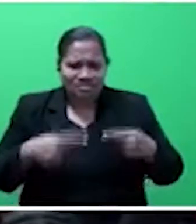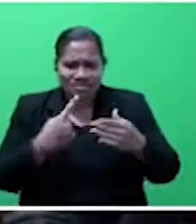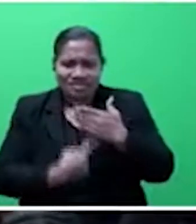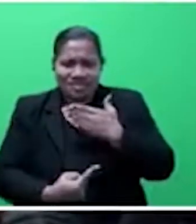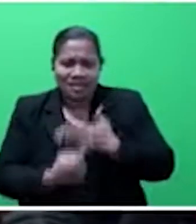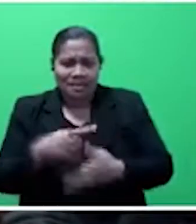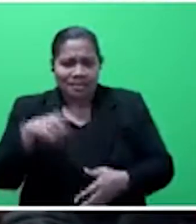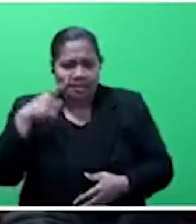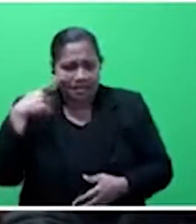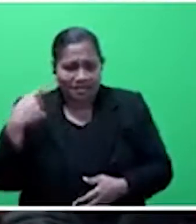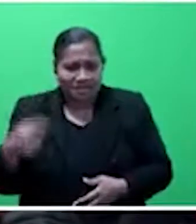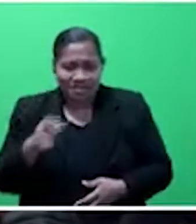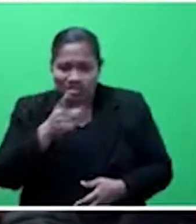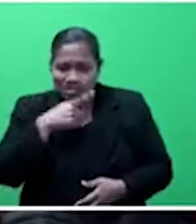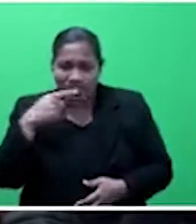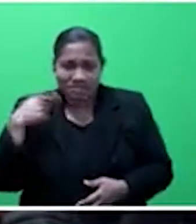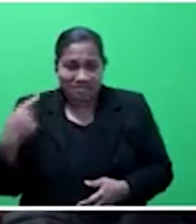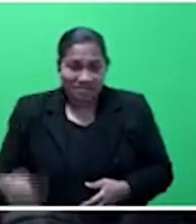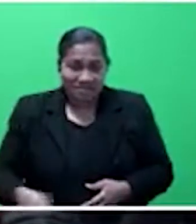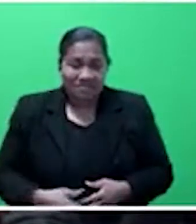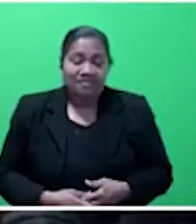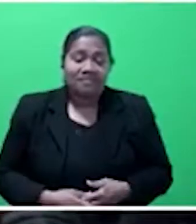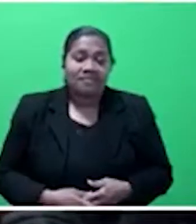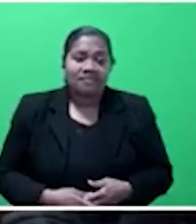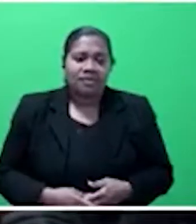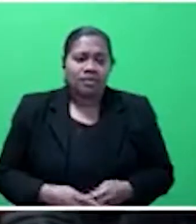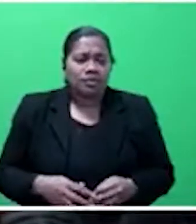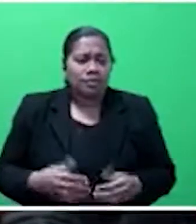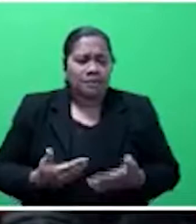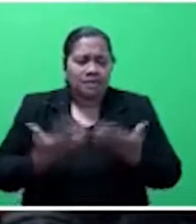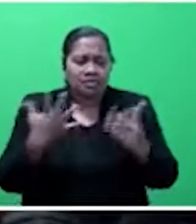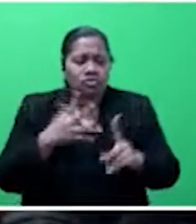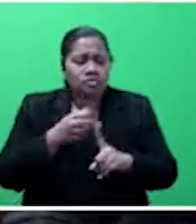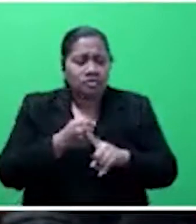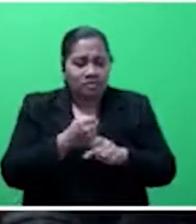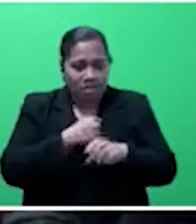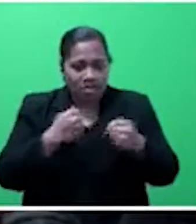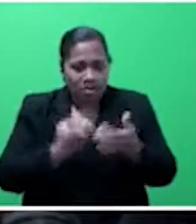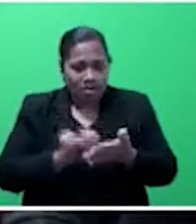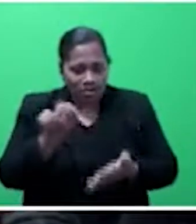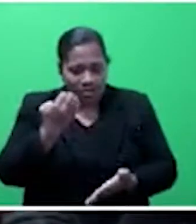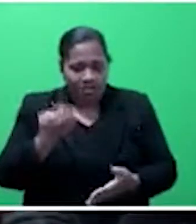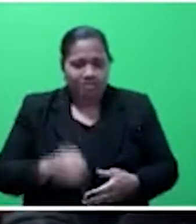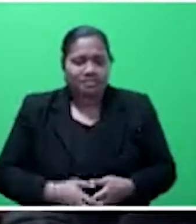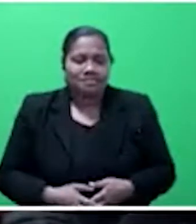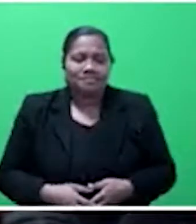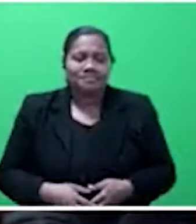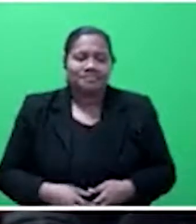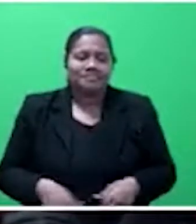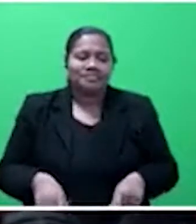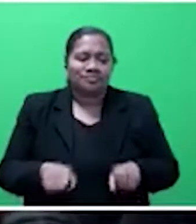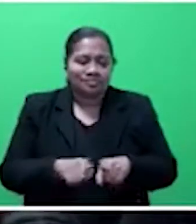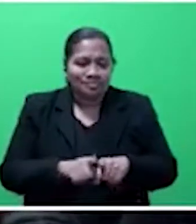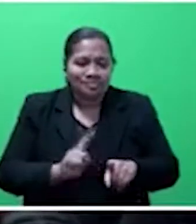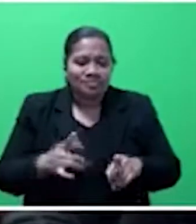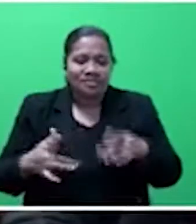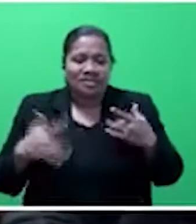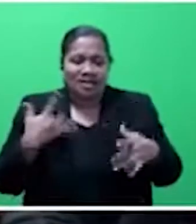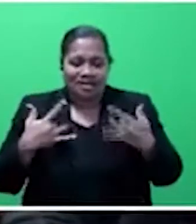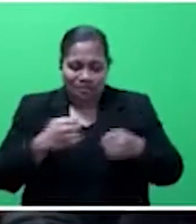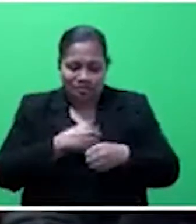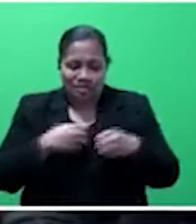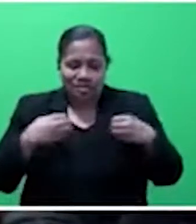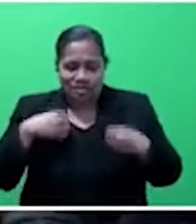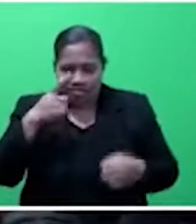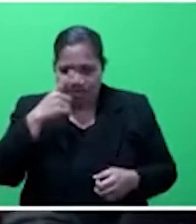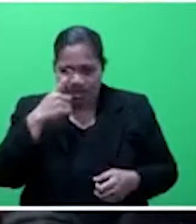major impact on our economy and also to the livelihood of our people. Mr. Speaker, sir,